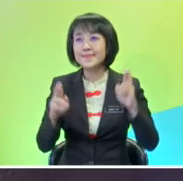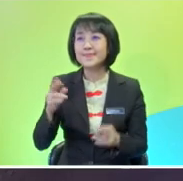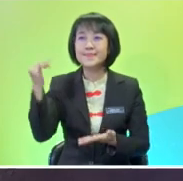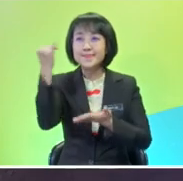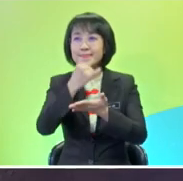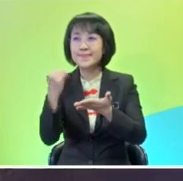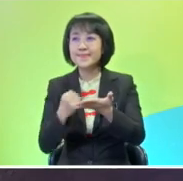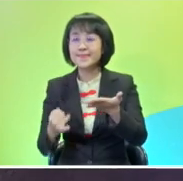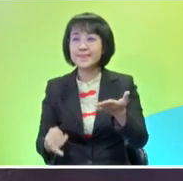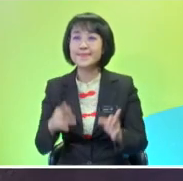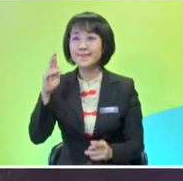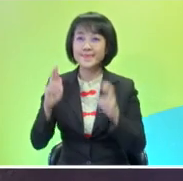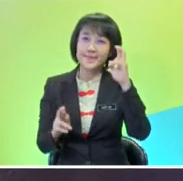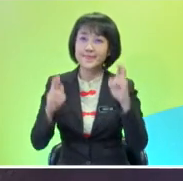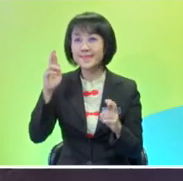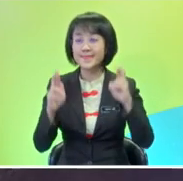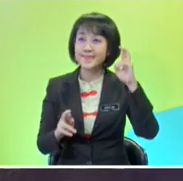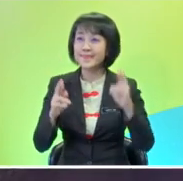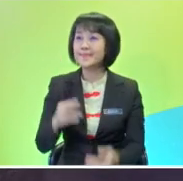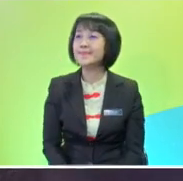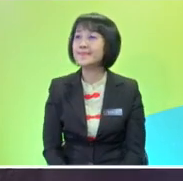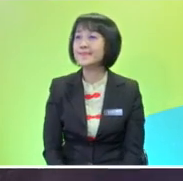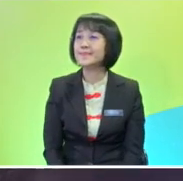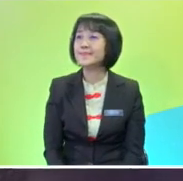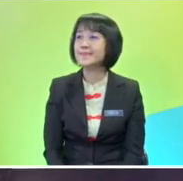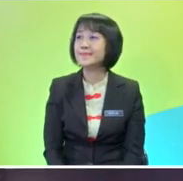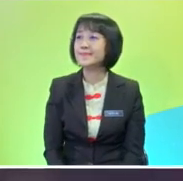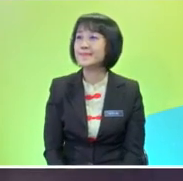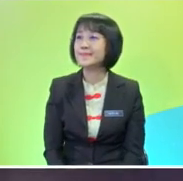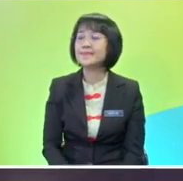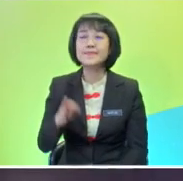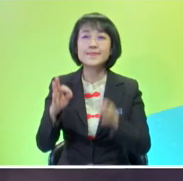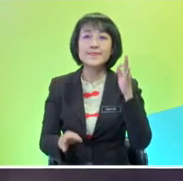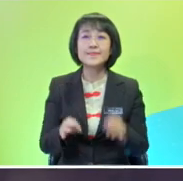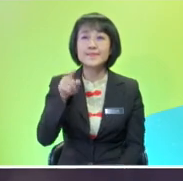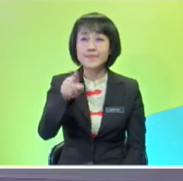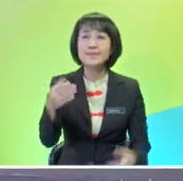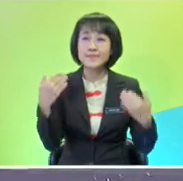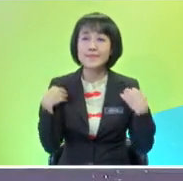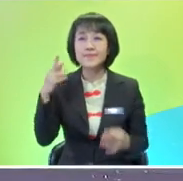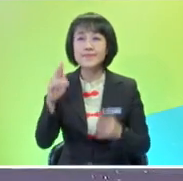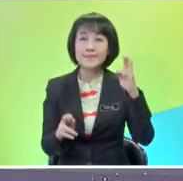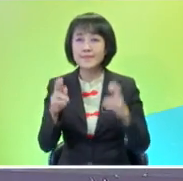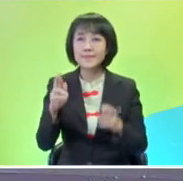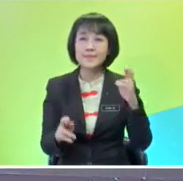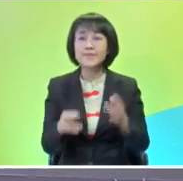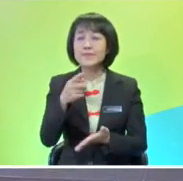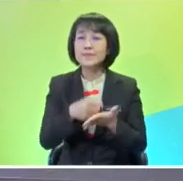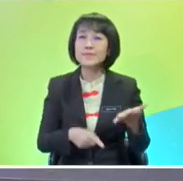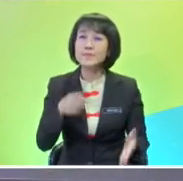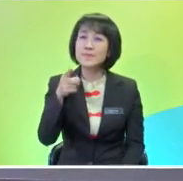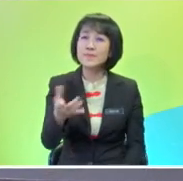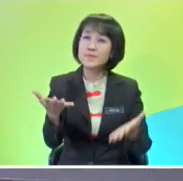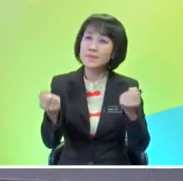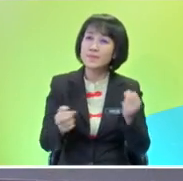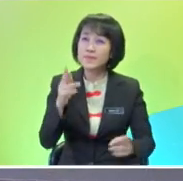draw a robot. If you have a robot, what would you like your robot to be able to do, Chris? Well, I would like